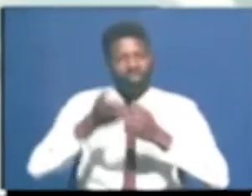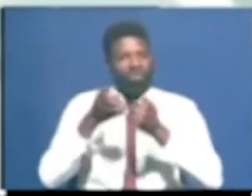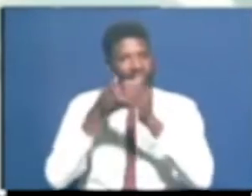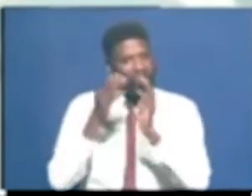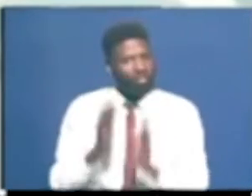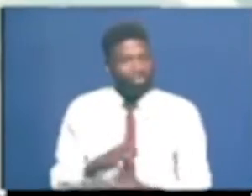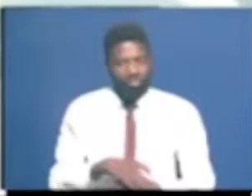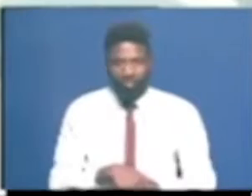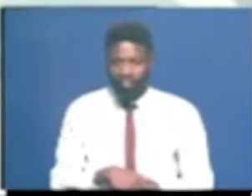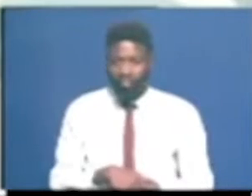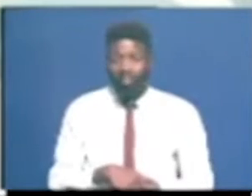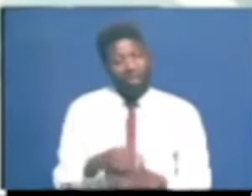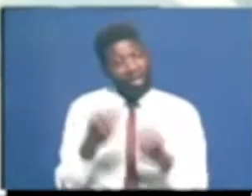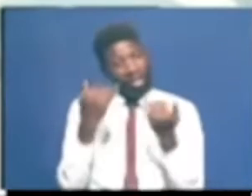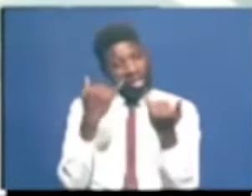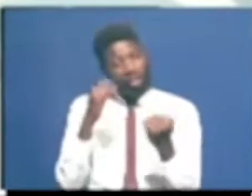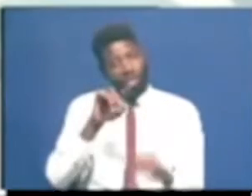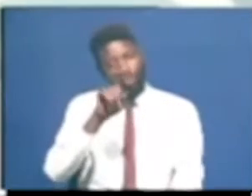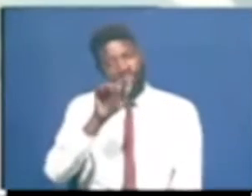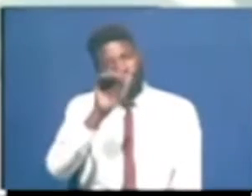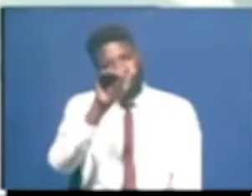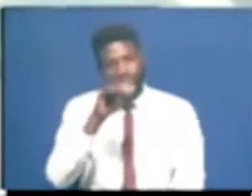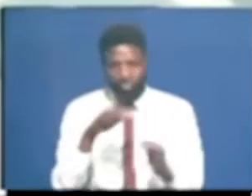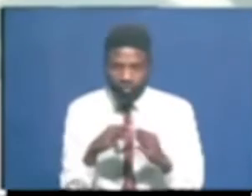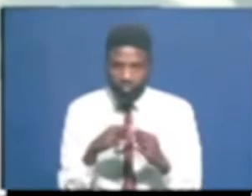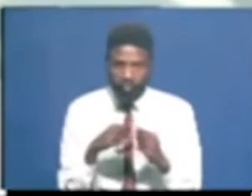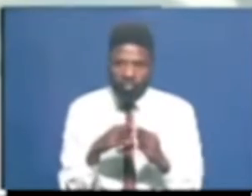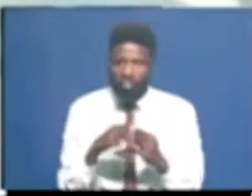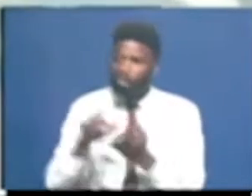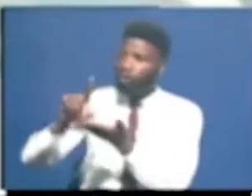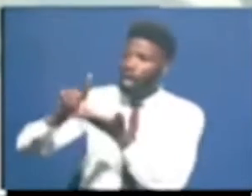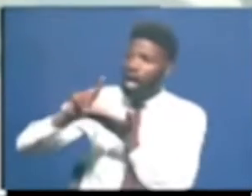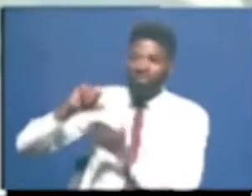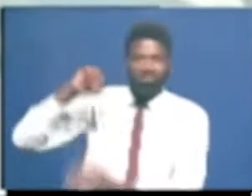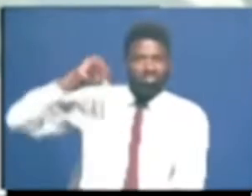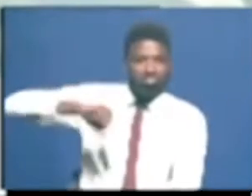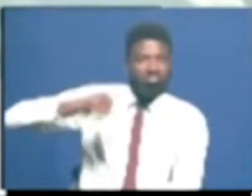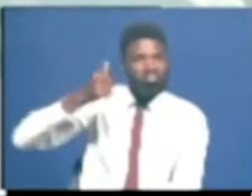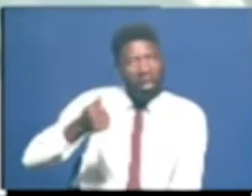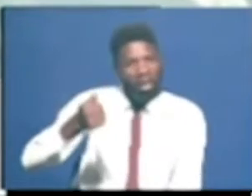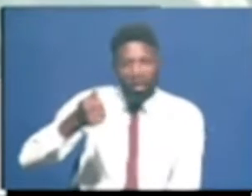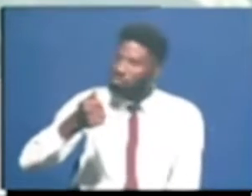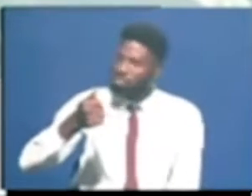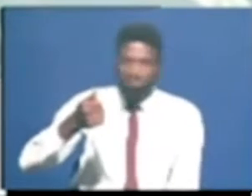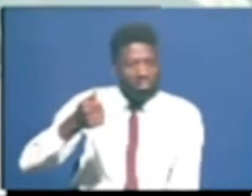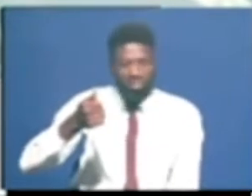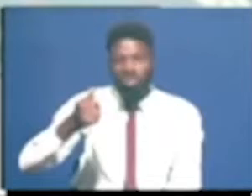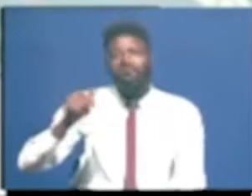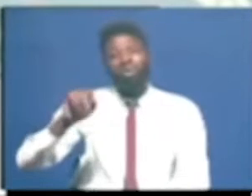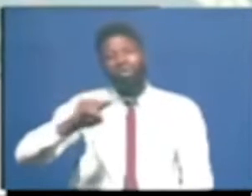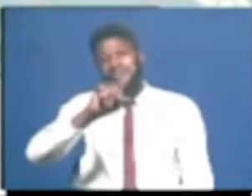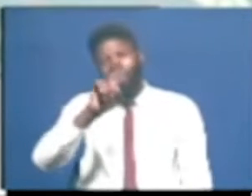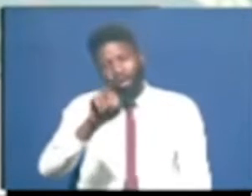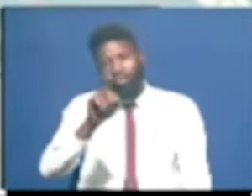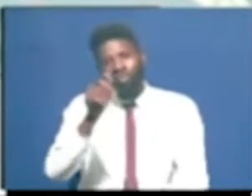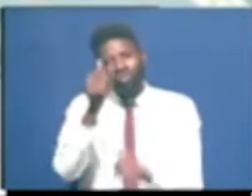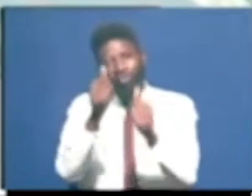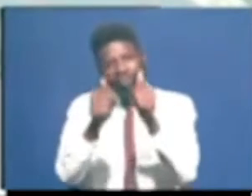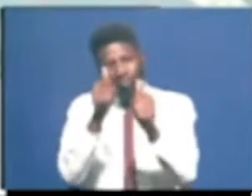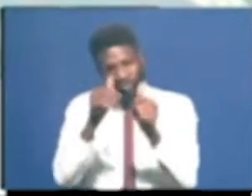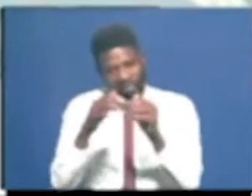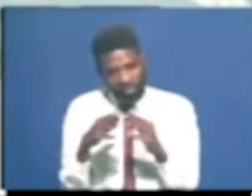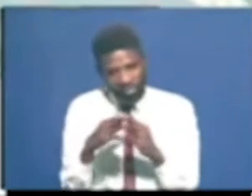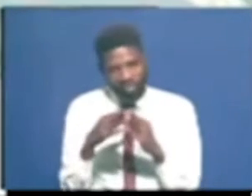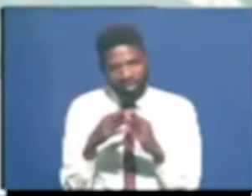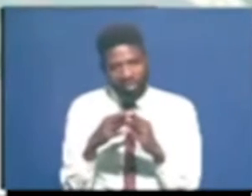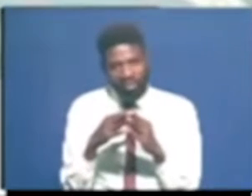us today is not whether debt is good or bad. The more legitimate question has to do